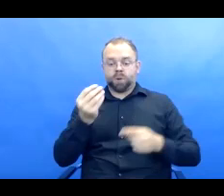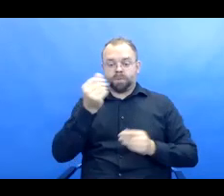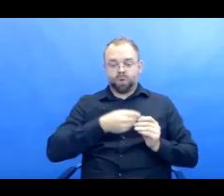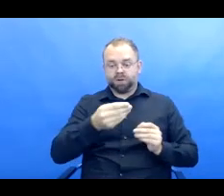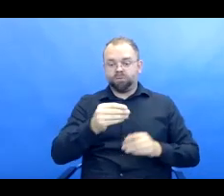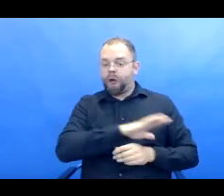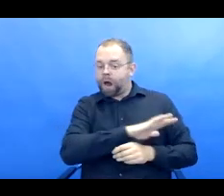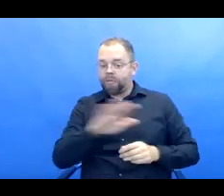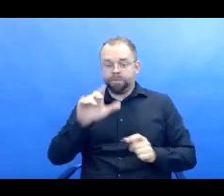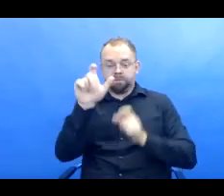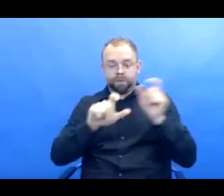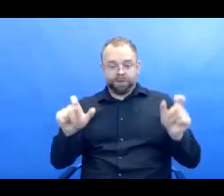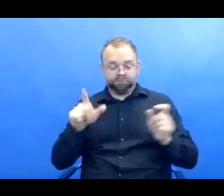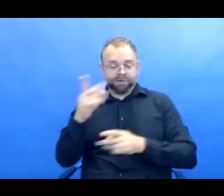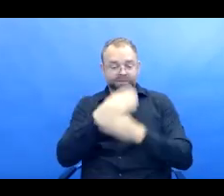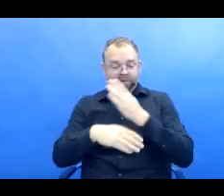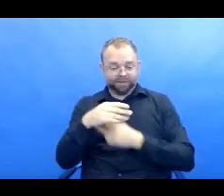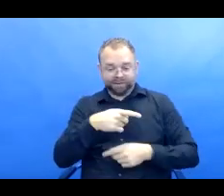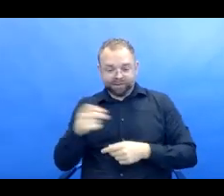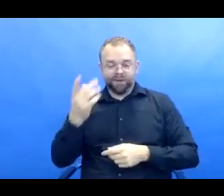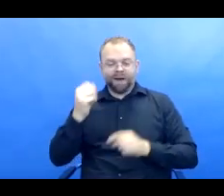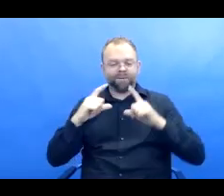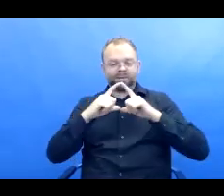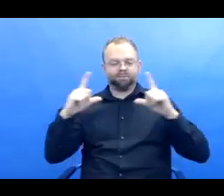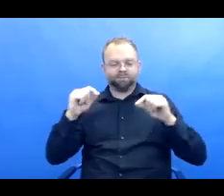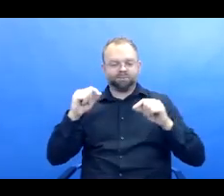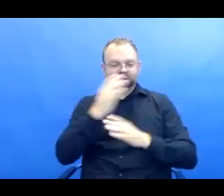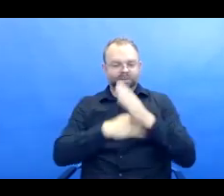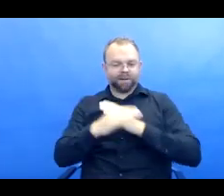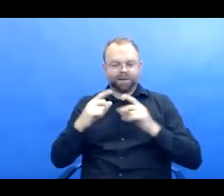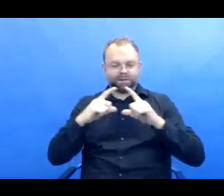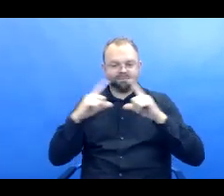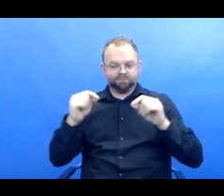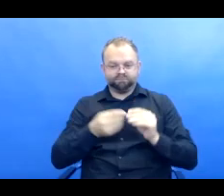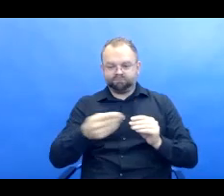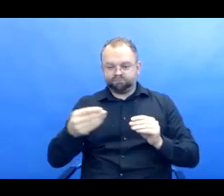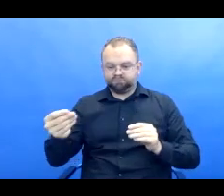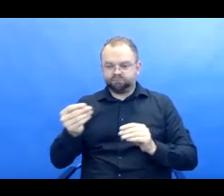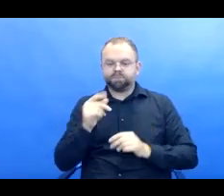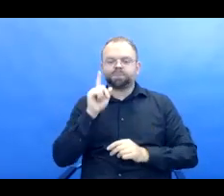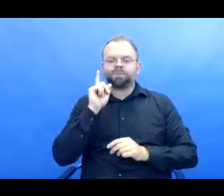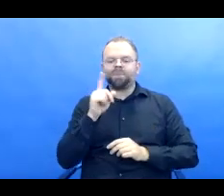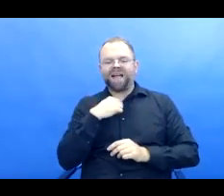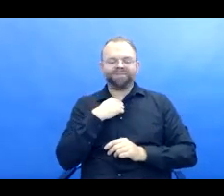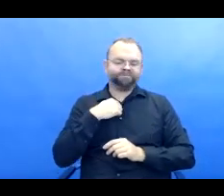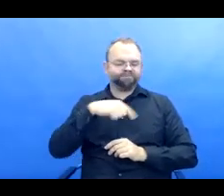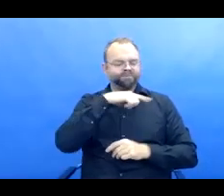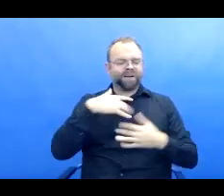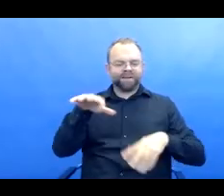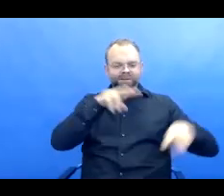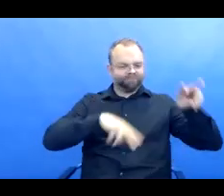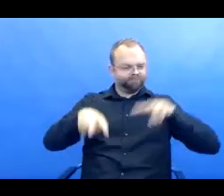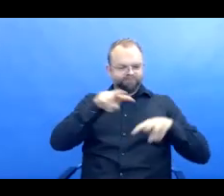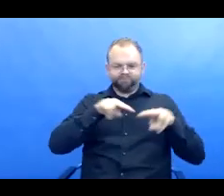and only 7.6% of working age persons with disabilities are covered by the NSAP, which is used as a vehicle